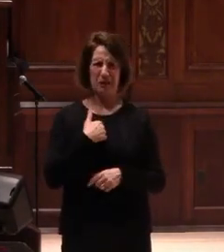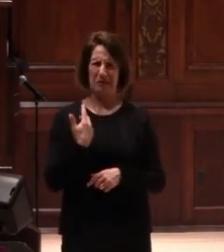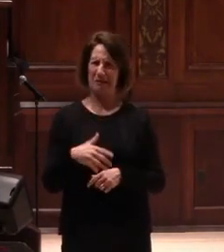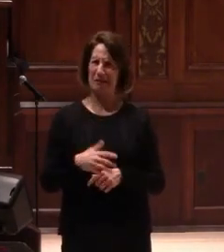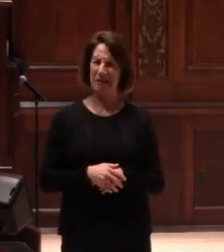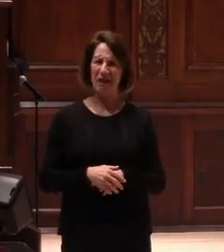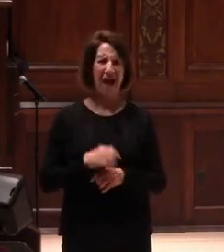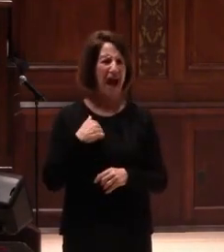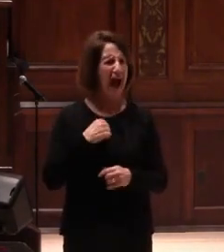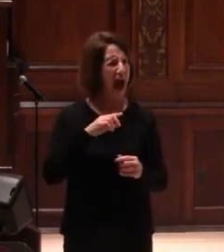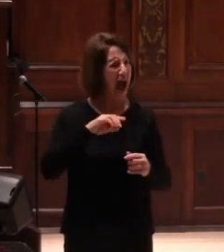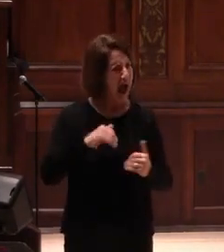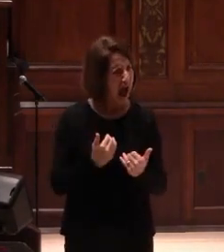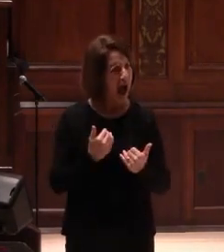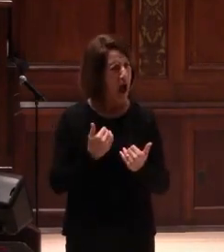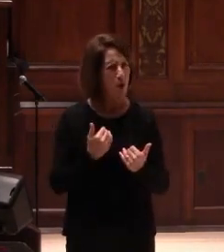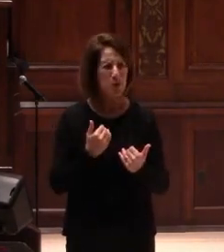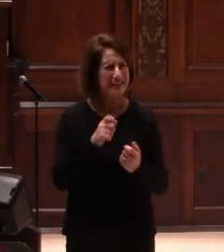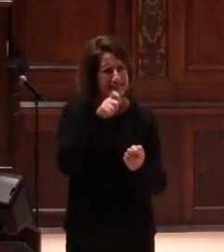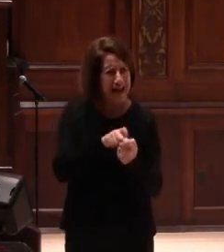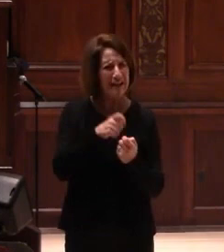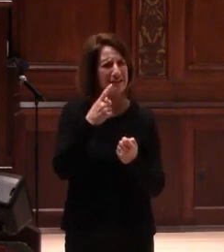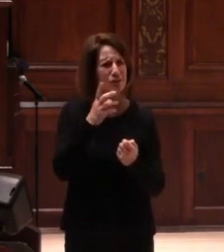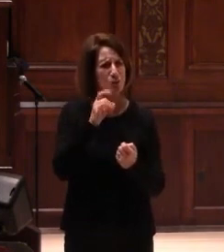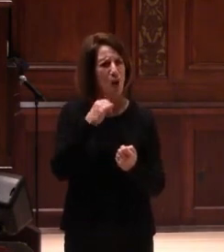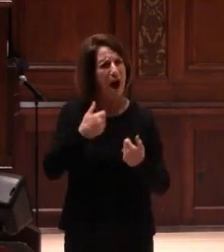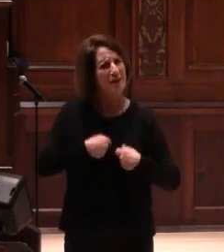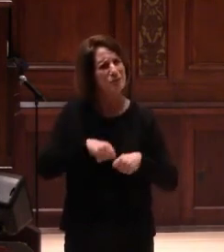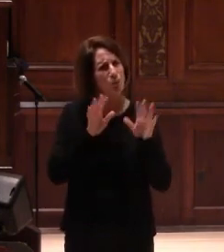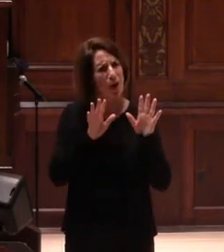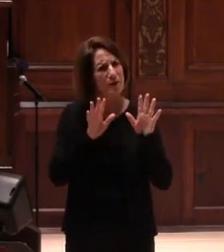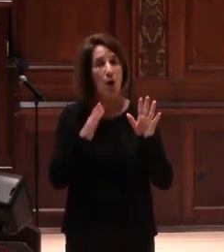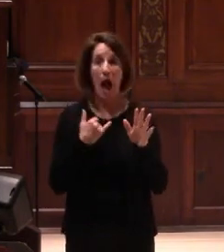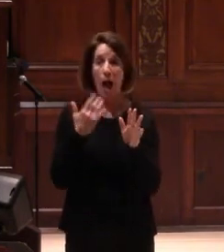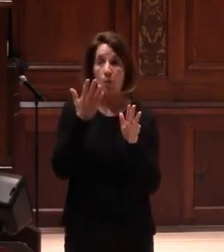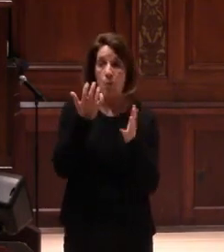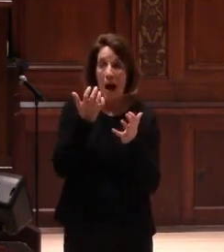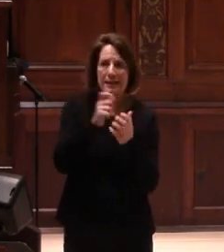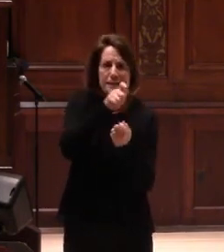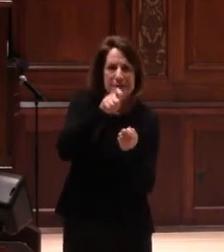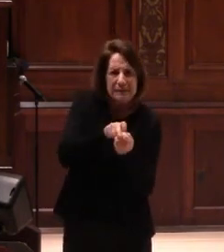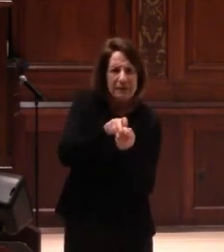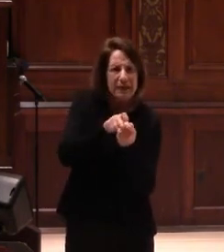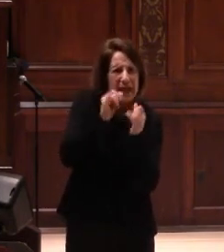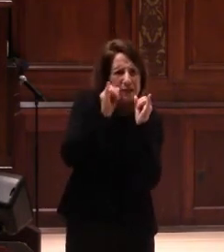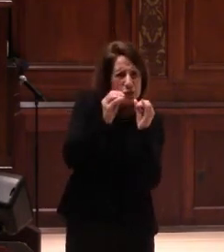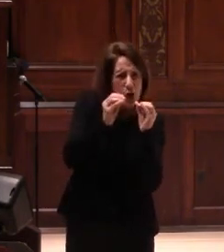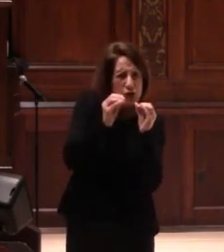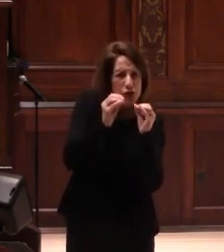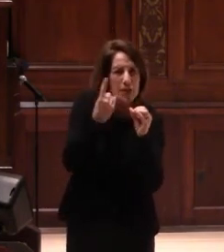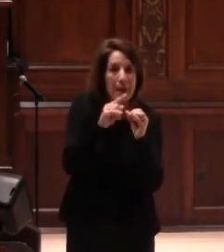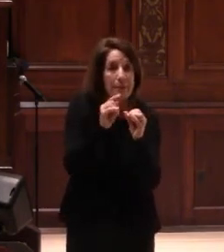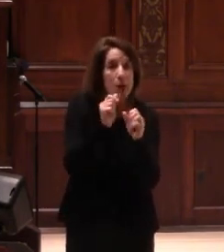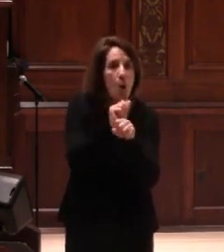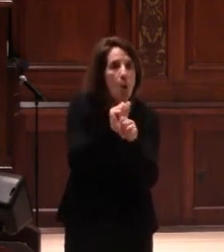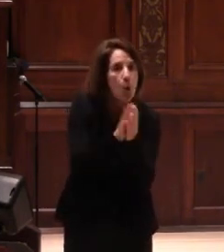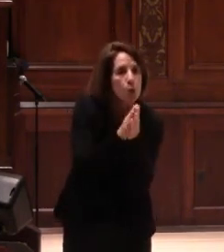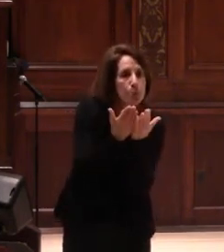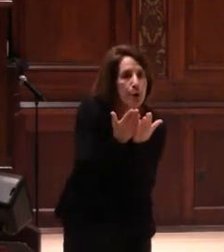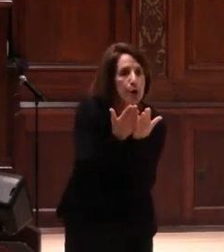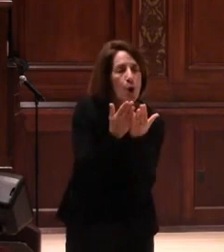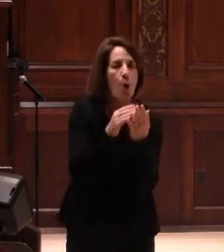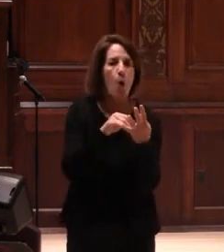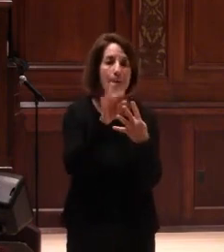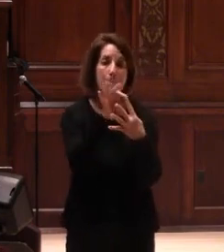I thought, how exactly do you surrender? I wanted specific instructions, maybe a workbook, or I wanted multiple